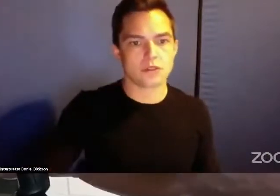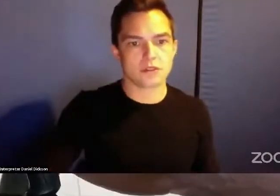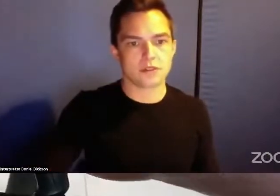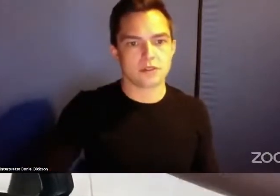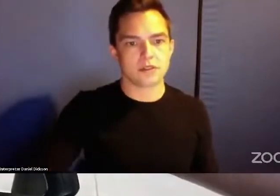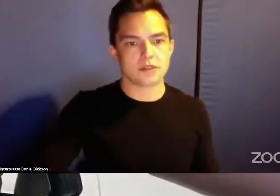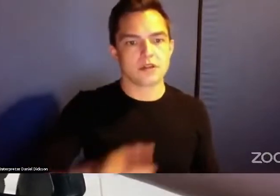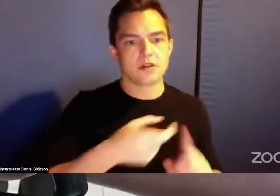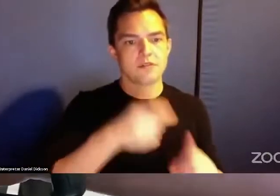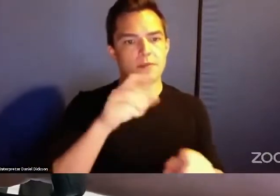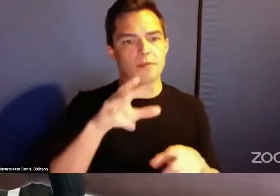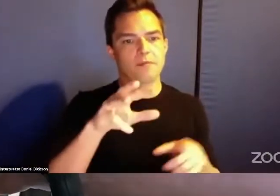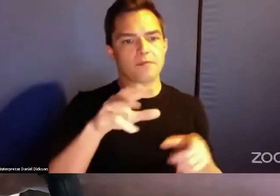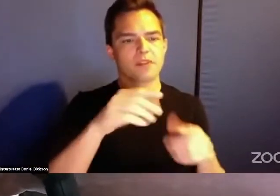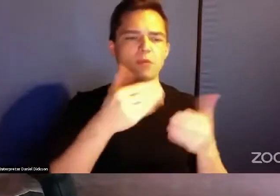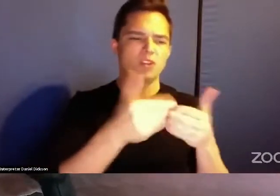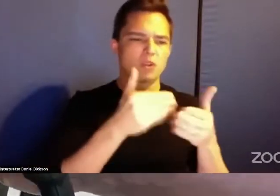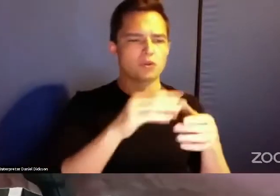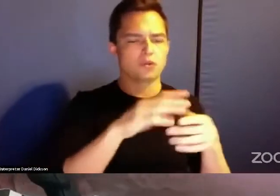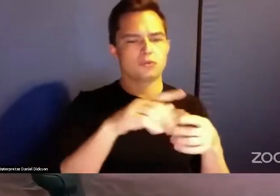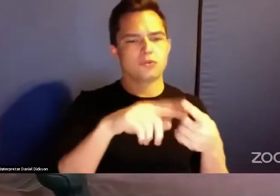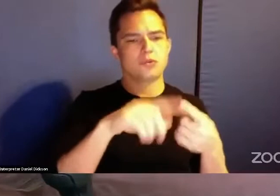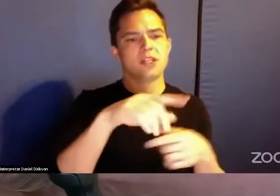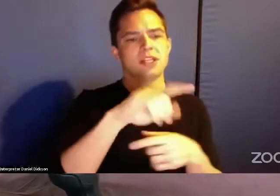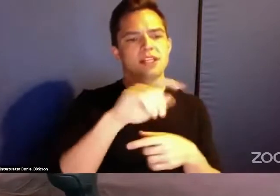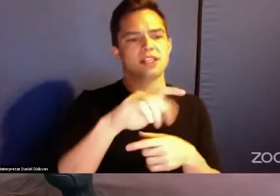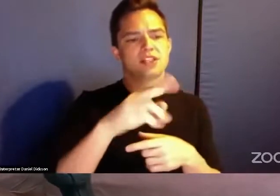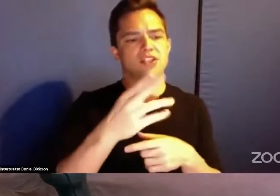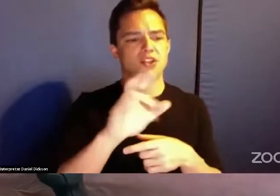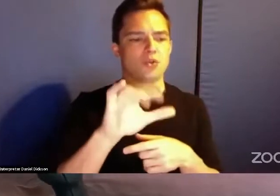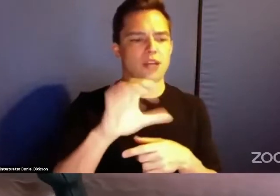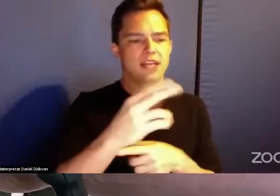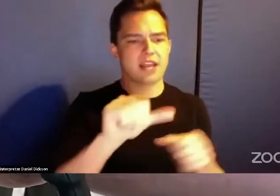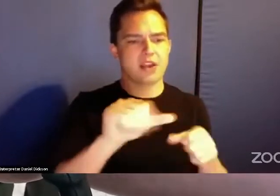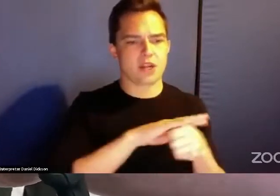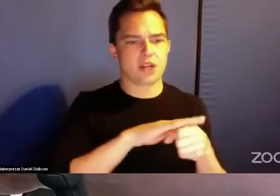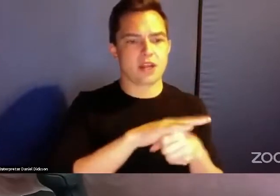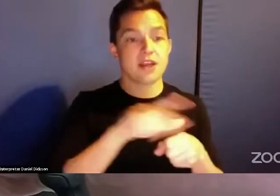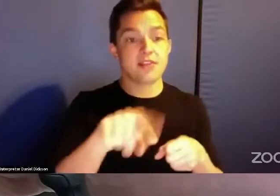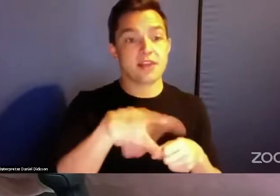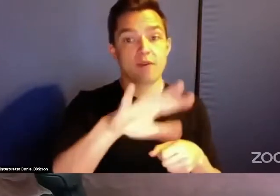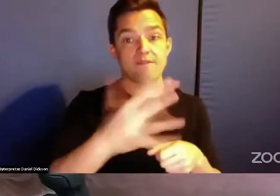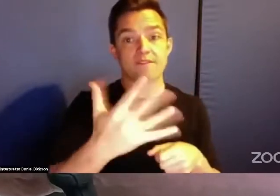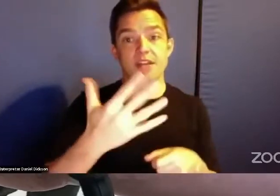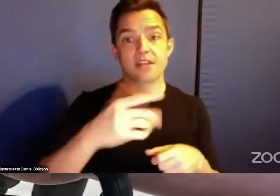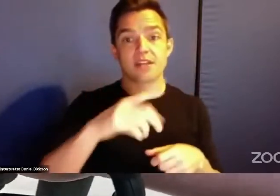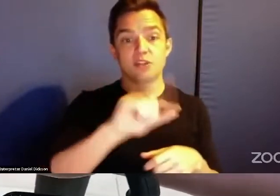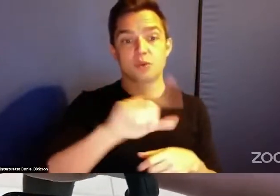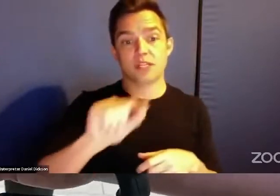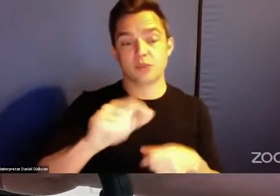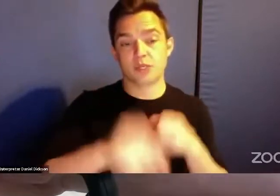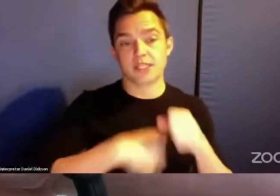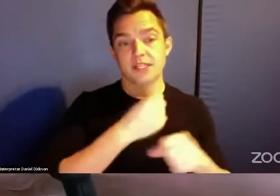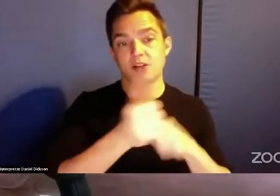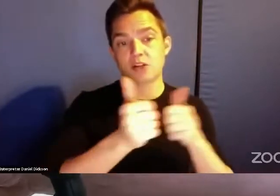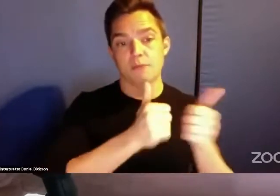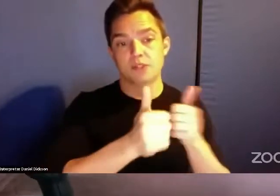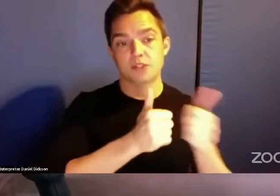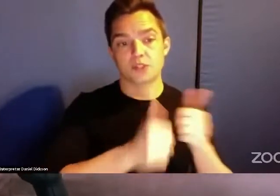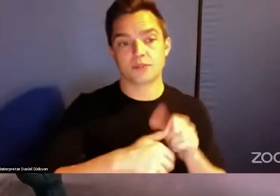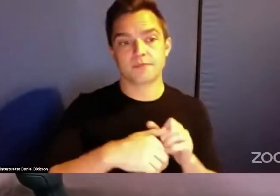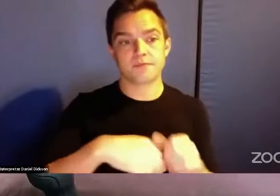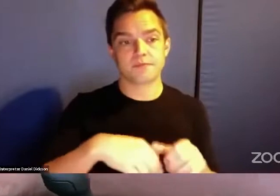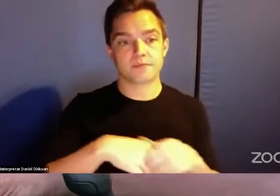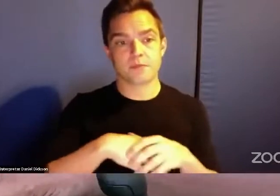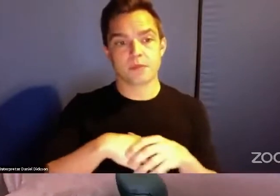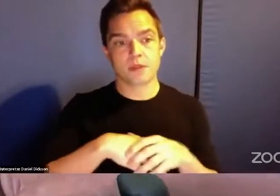Zurich here. They were 5th in the 2020 CYBATHLON competition. And just talk us through the